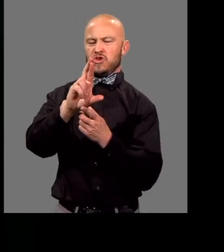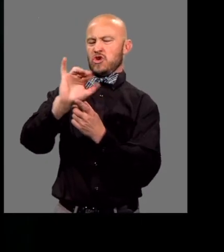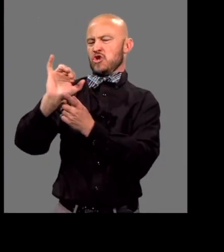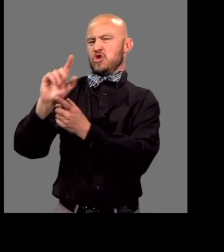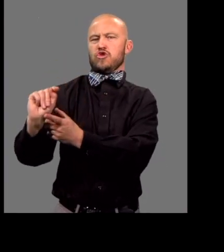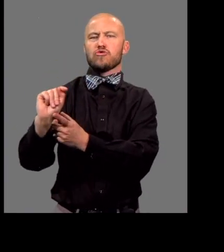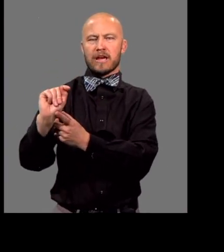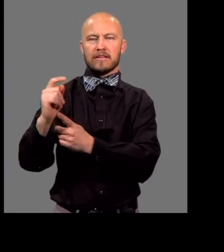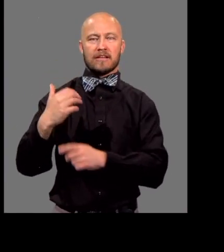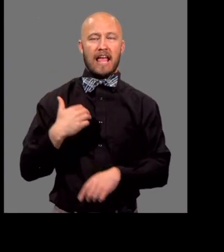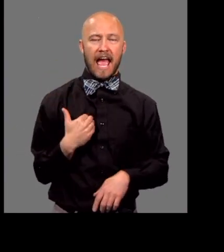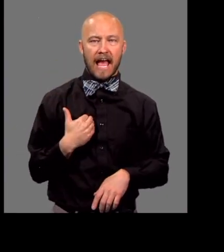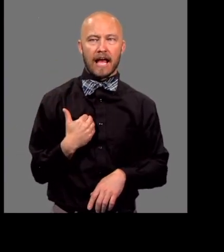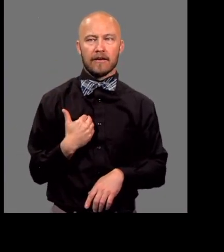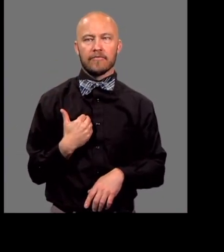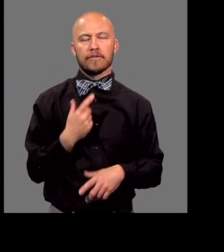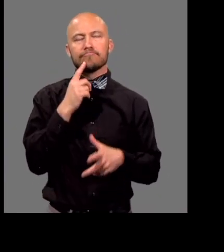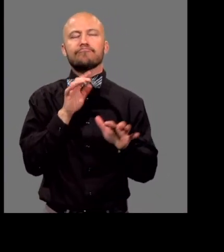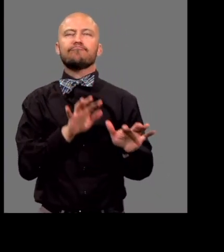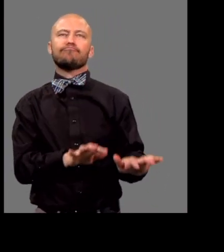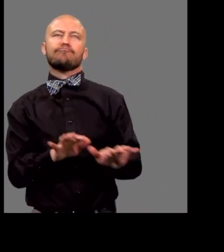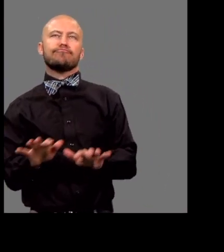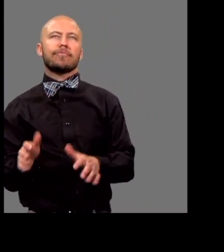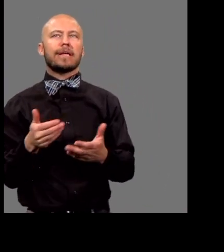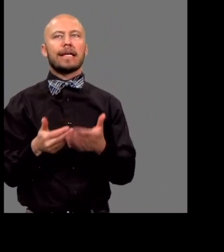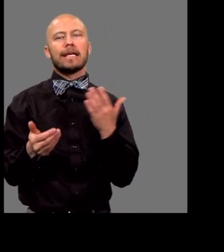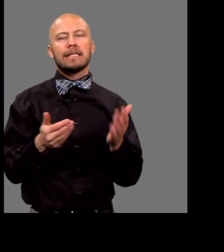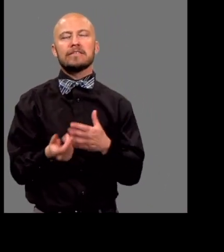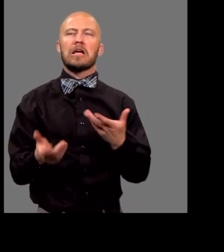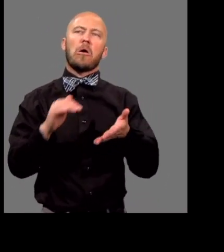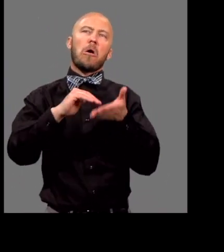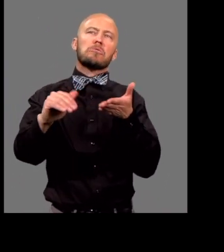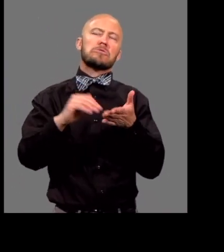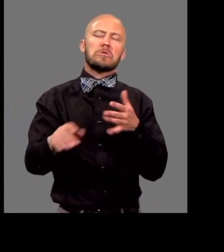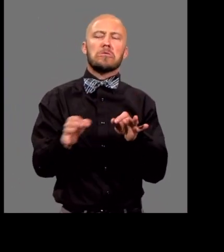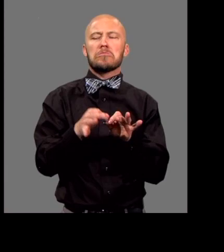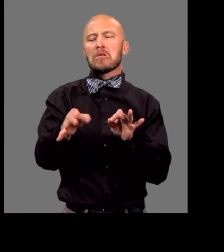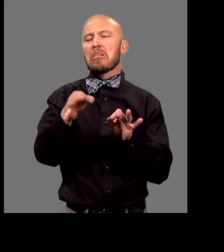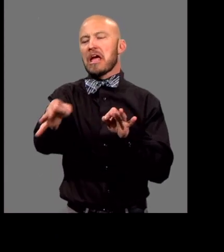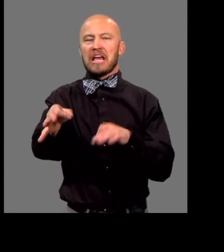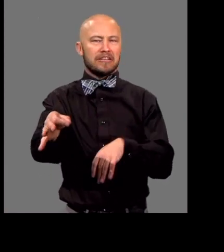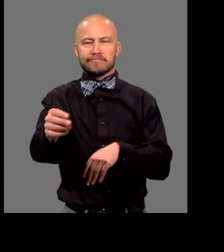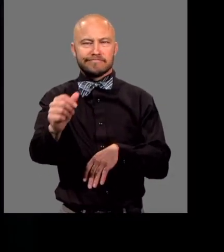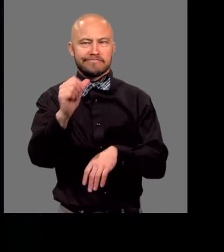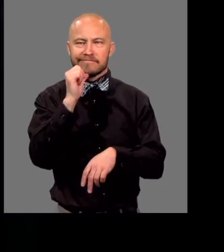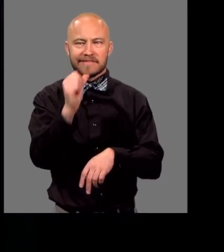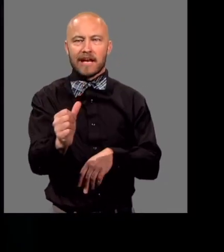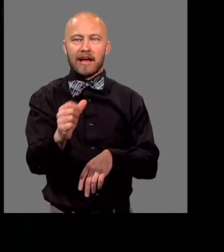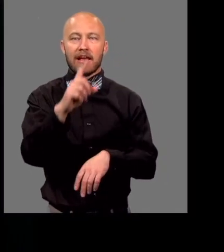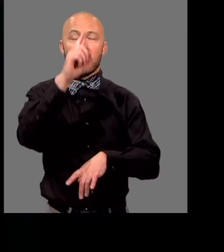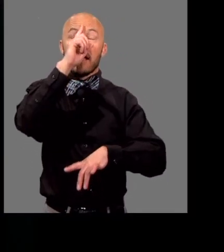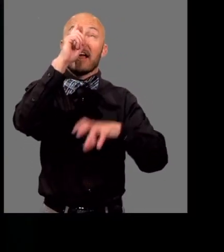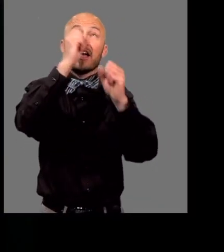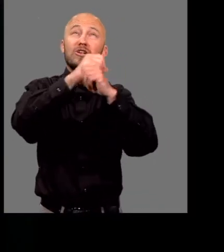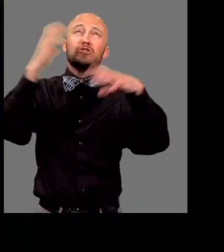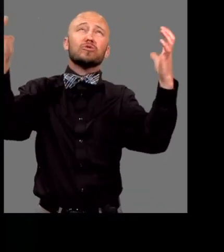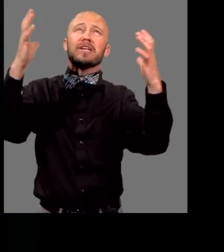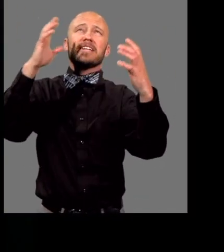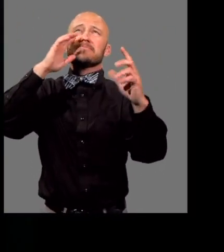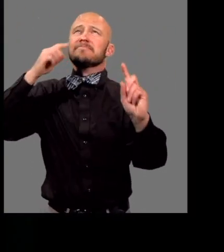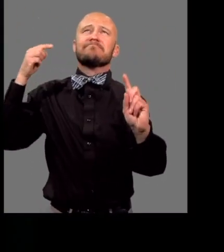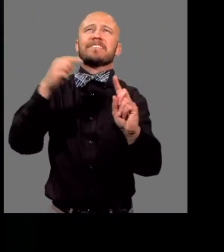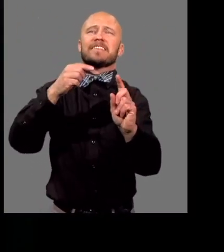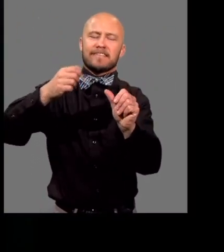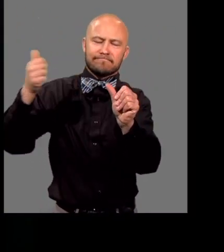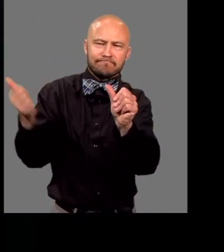grit. You wouldn't settle or seek the easy path of excuses and shortcuts. Your dreams, your